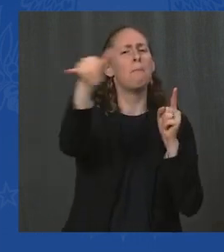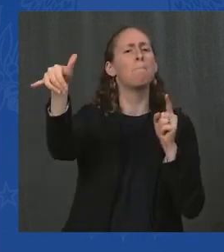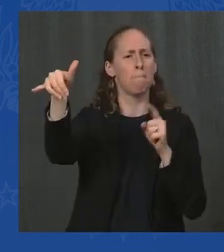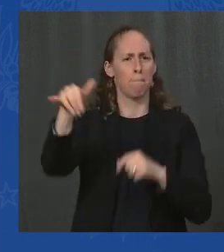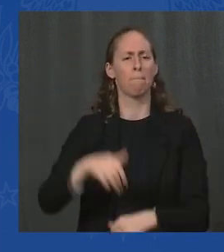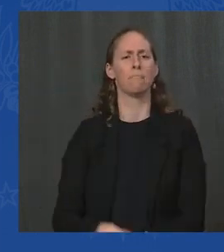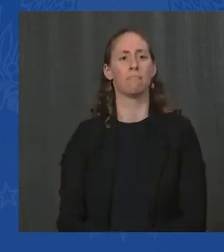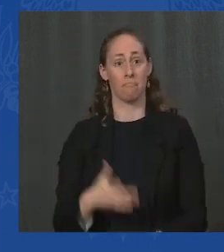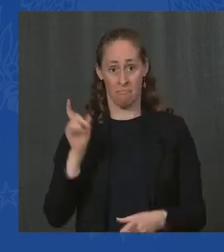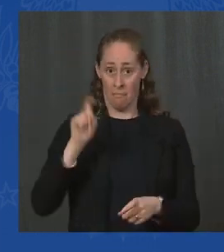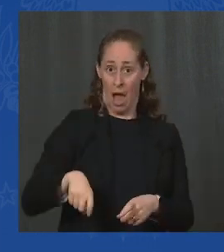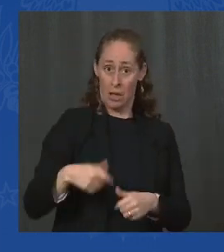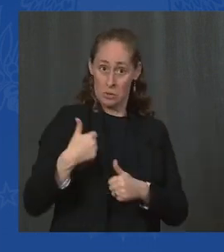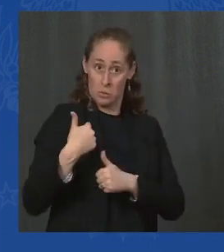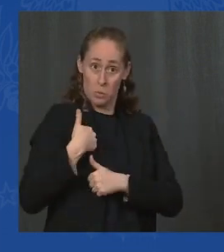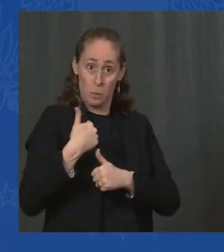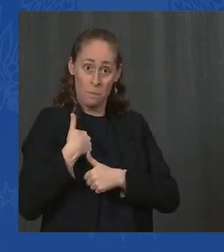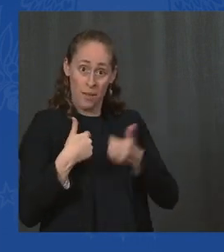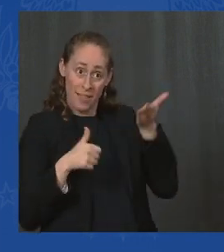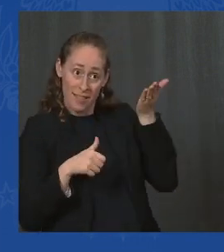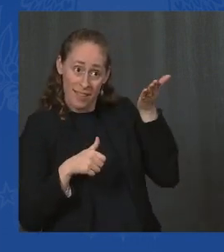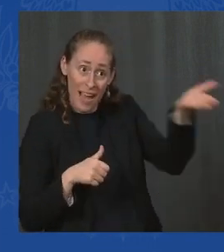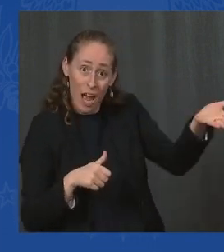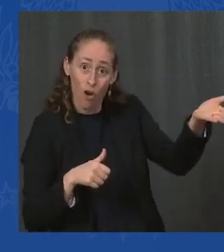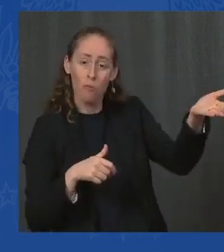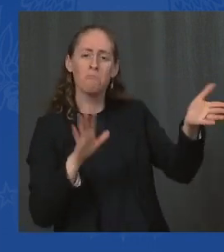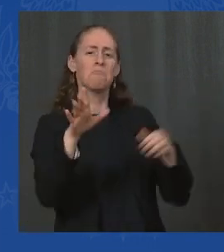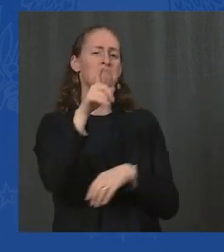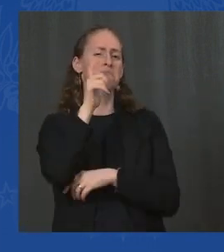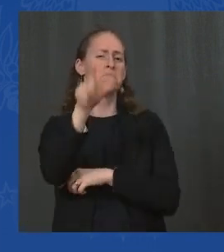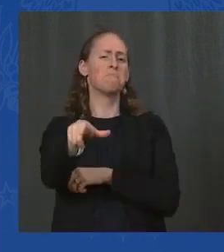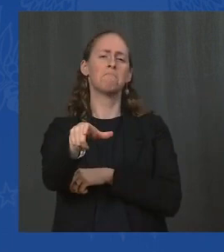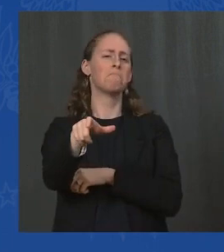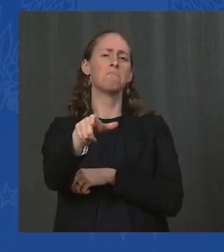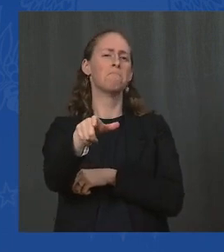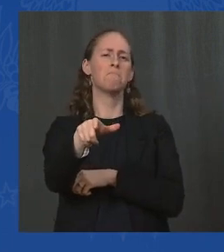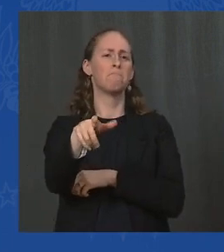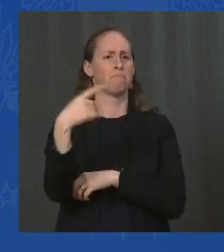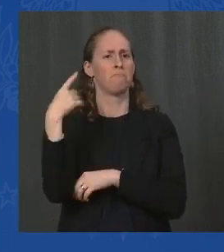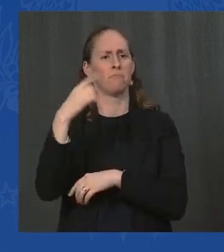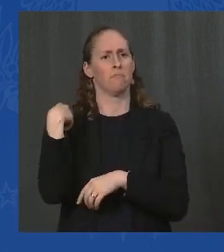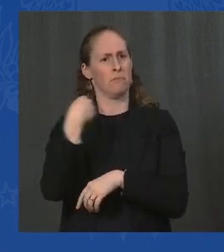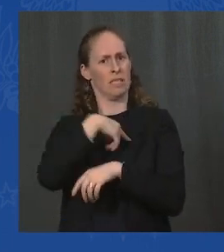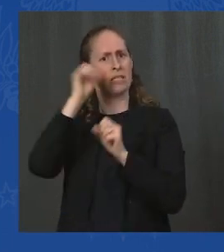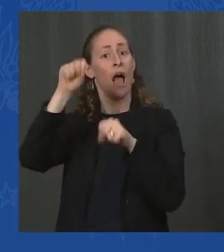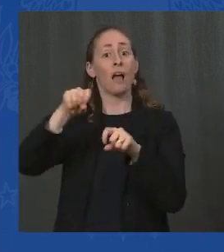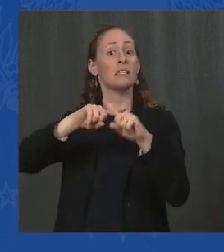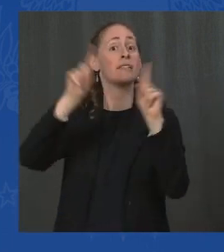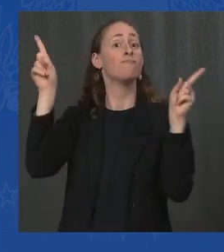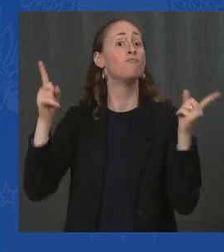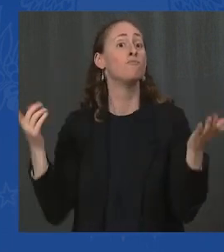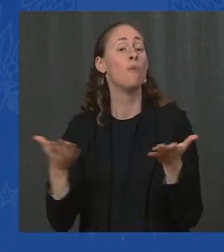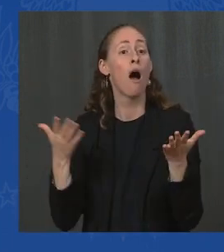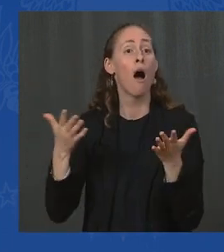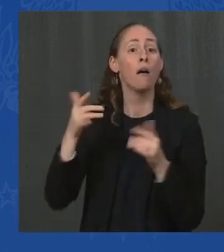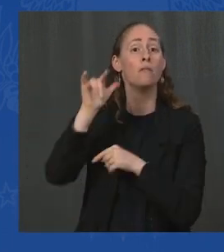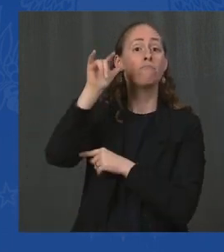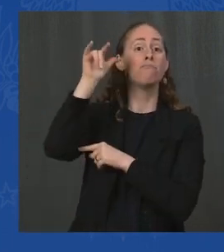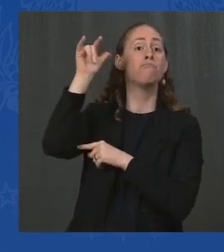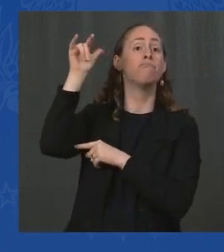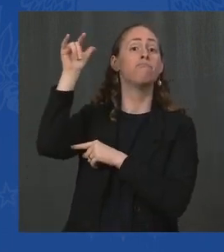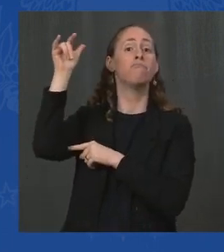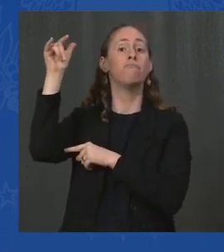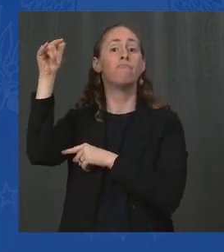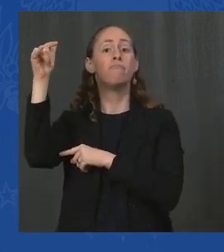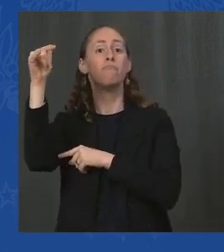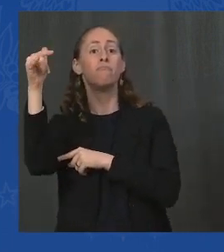it. We have what's called over-the-horizon capabilities, which means we can strike terrorists and targets without American boots